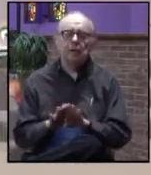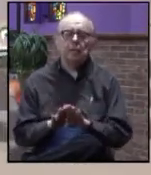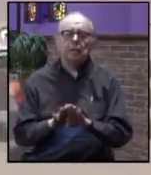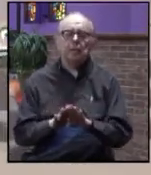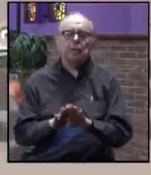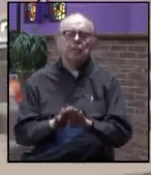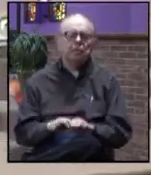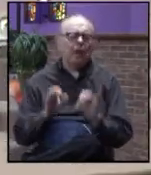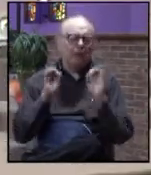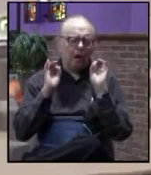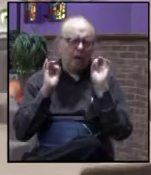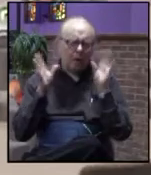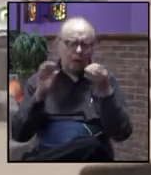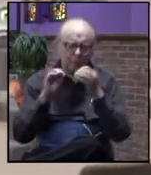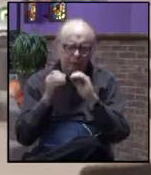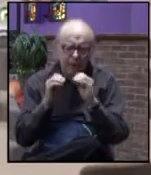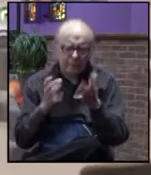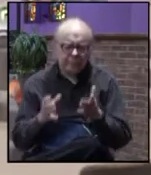alarming